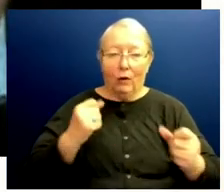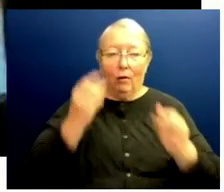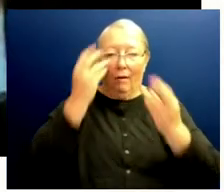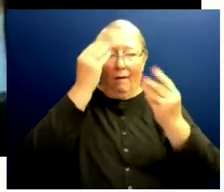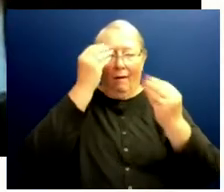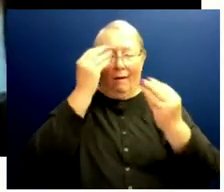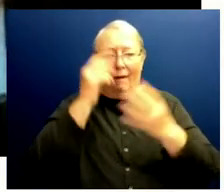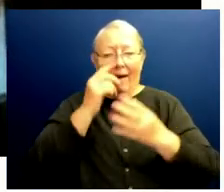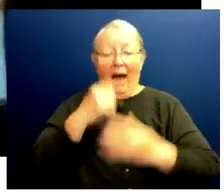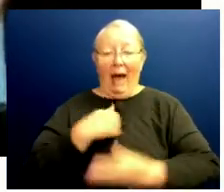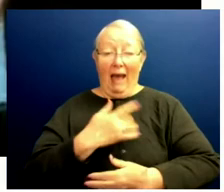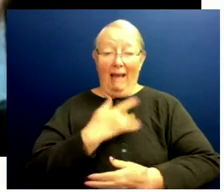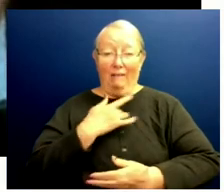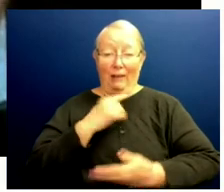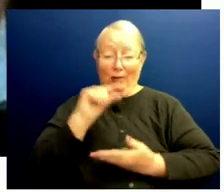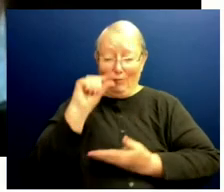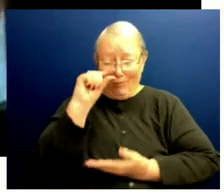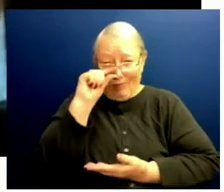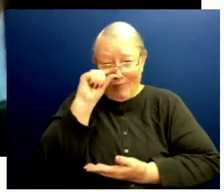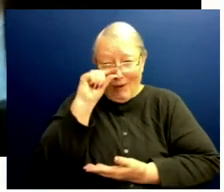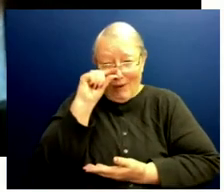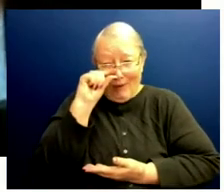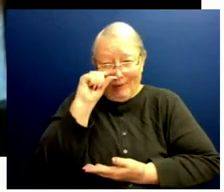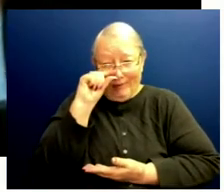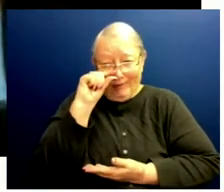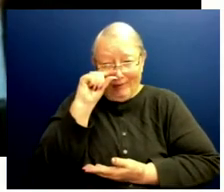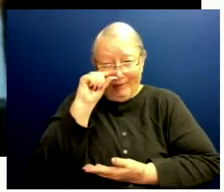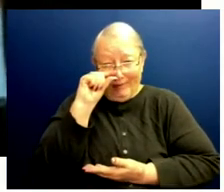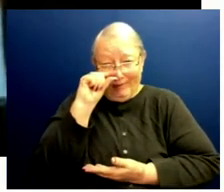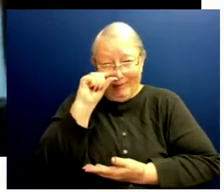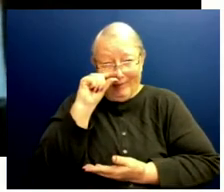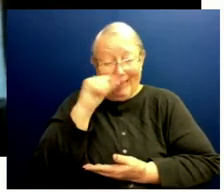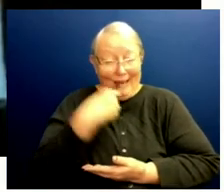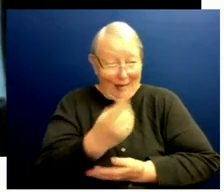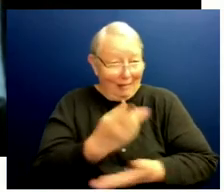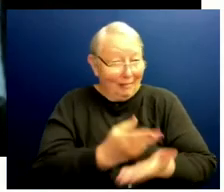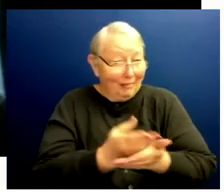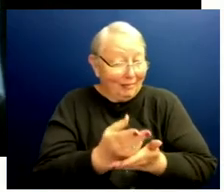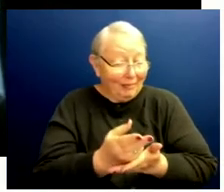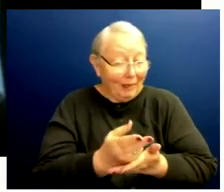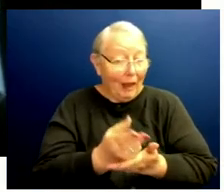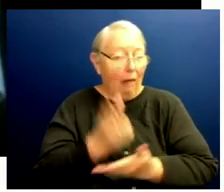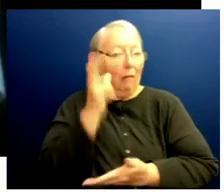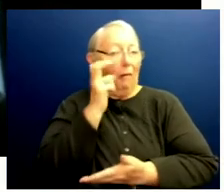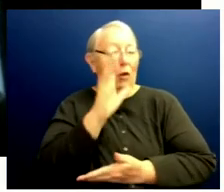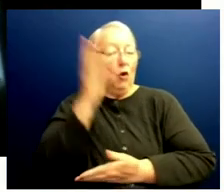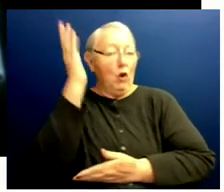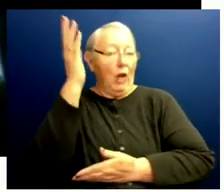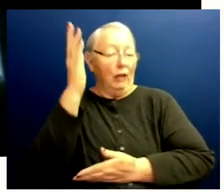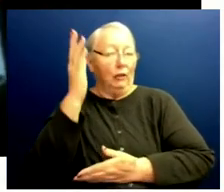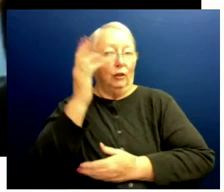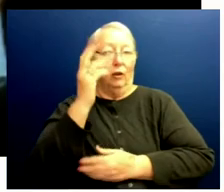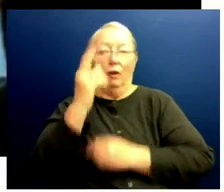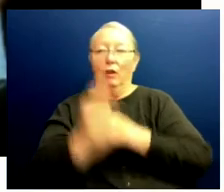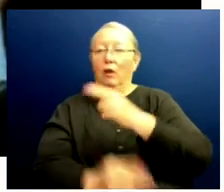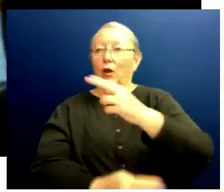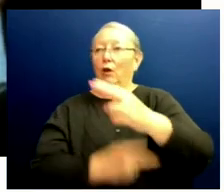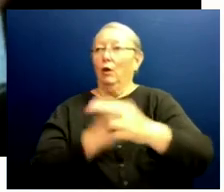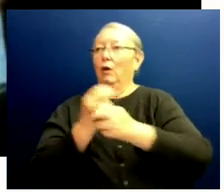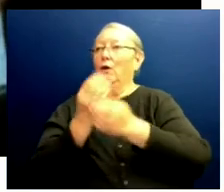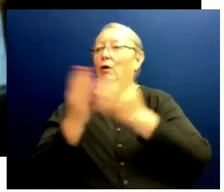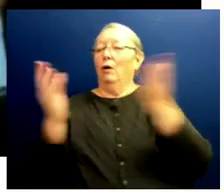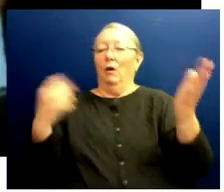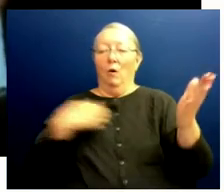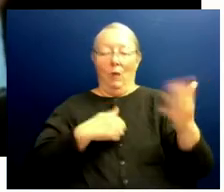small, to tell you the truth, after looking at all at your lecture. We have so many questions. We almost have as